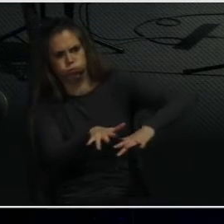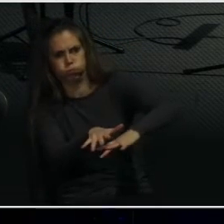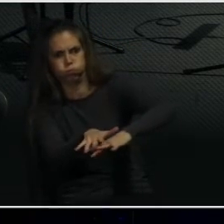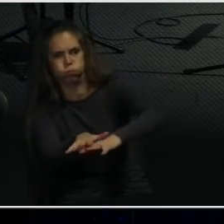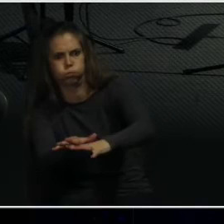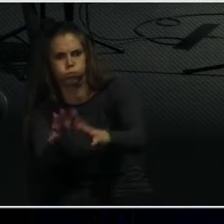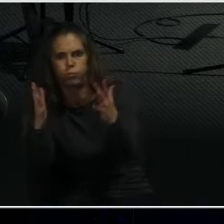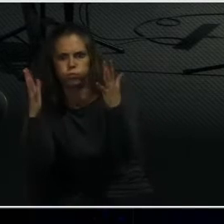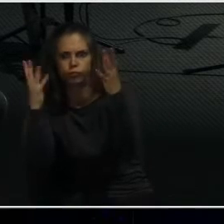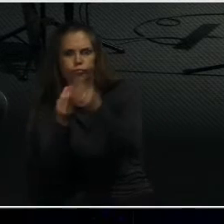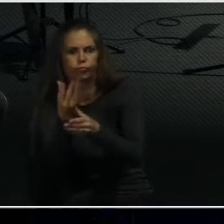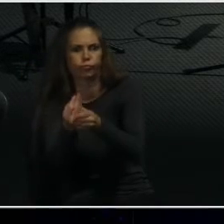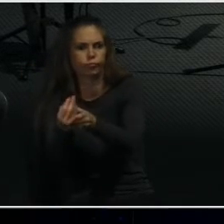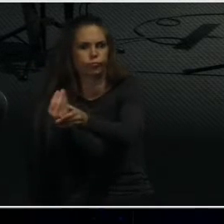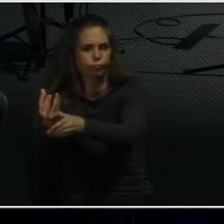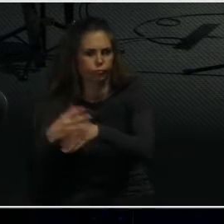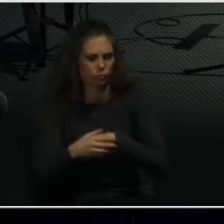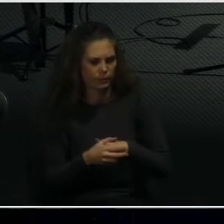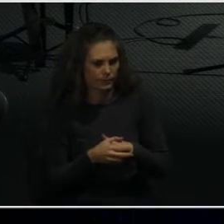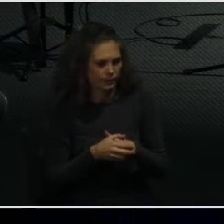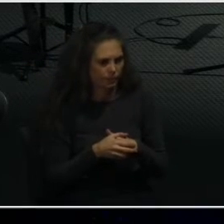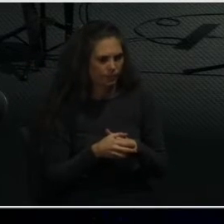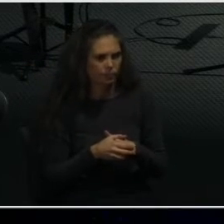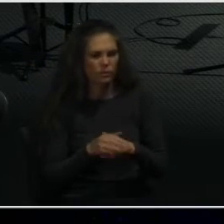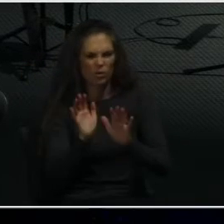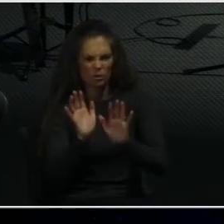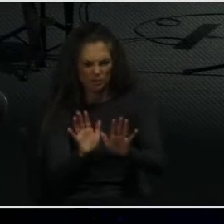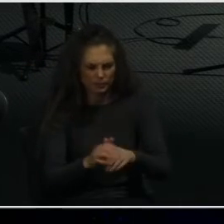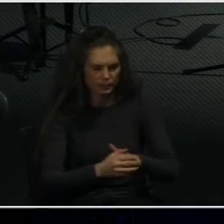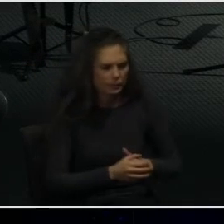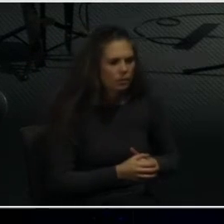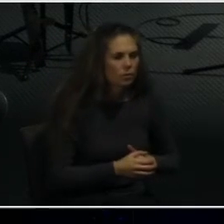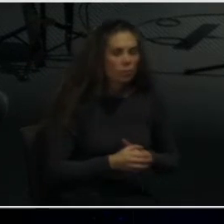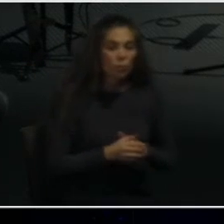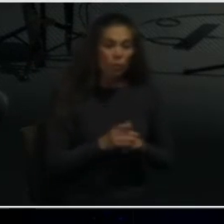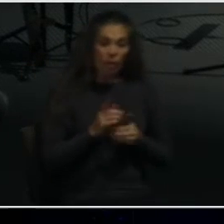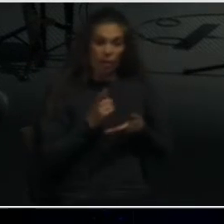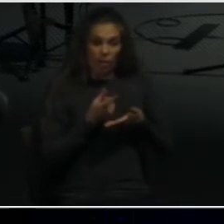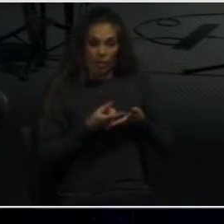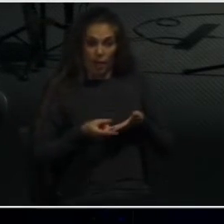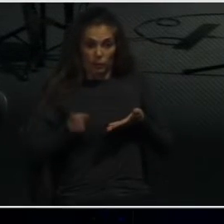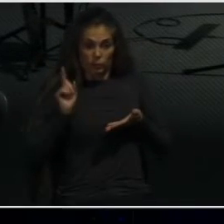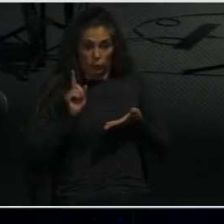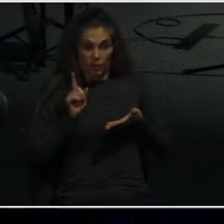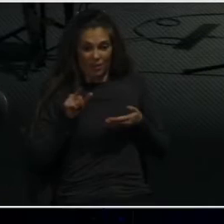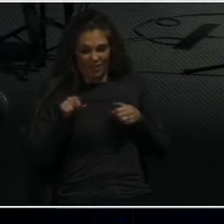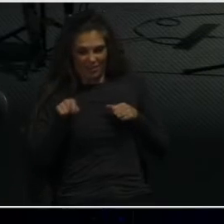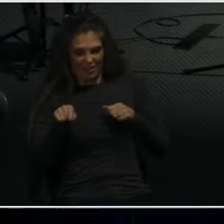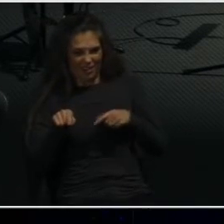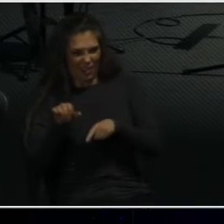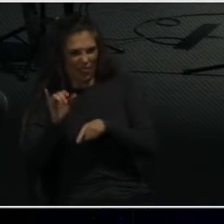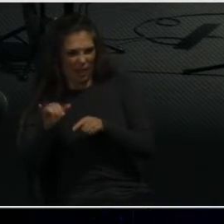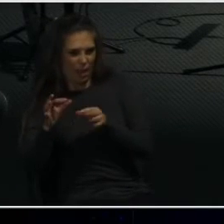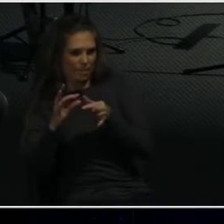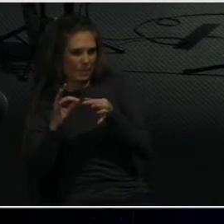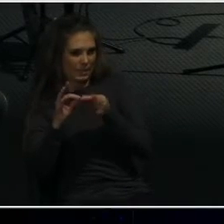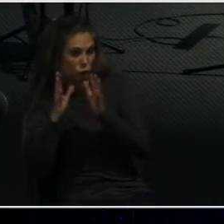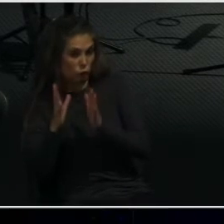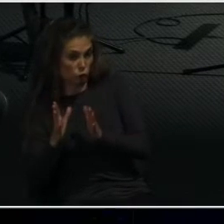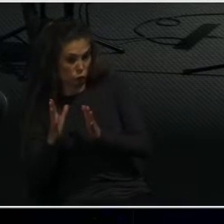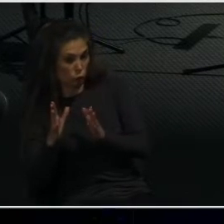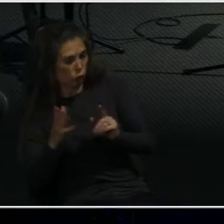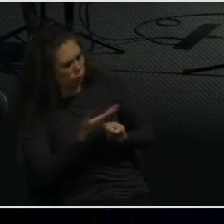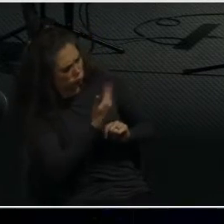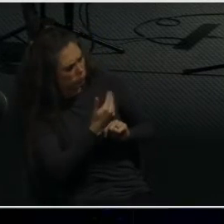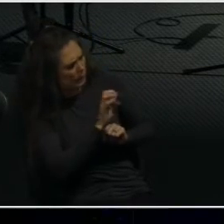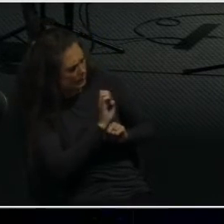So last week we saw the heavenly messenger take Ezekiel on a tour of the new temple. And if you have a bulletin or a handout